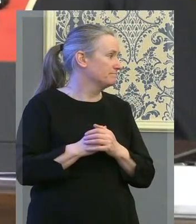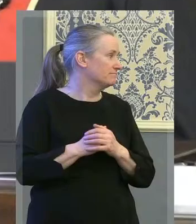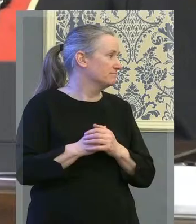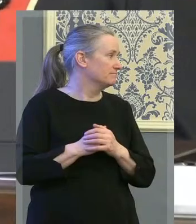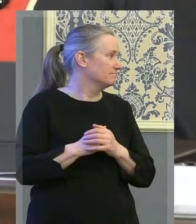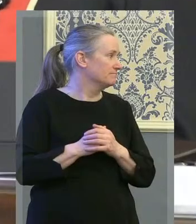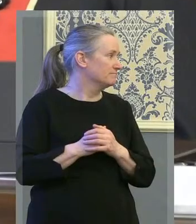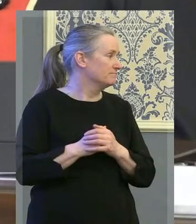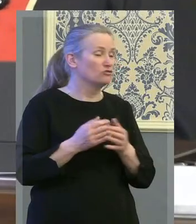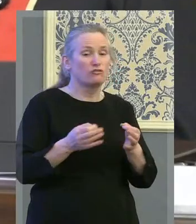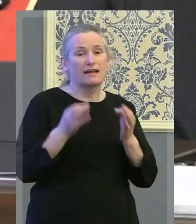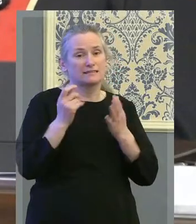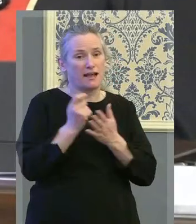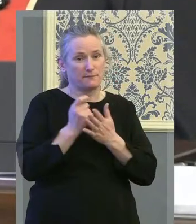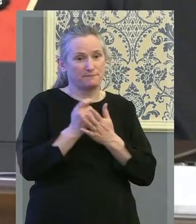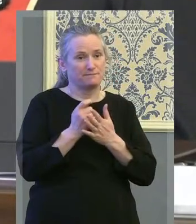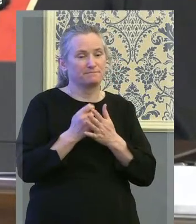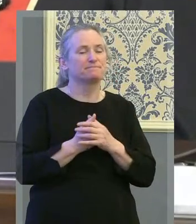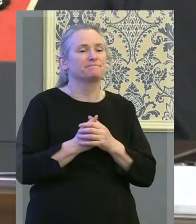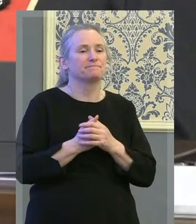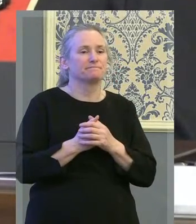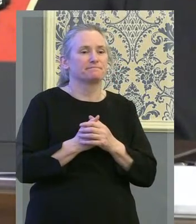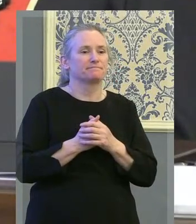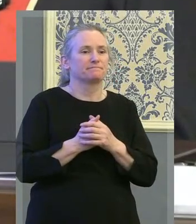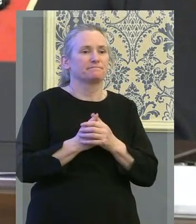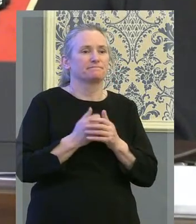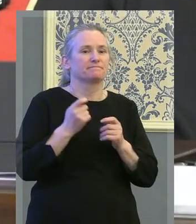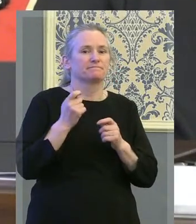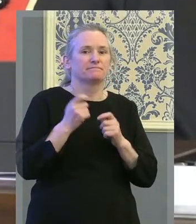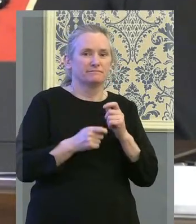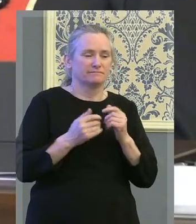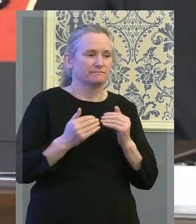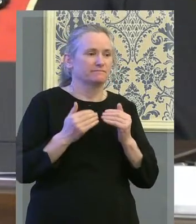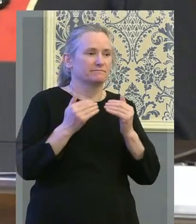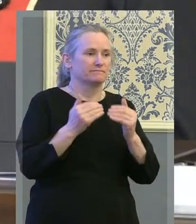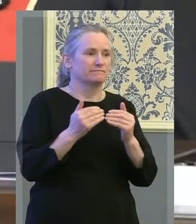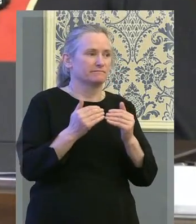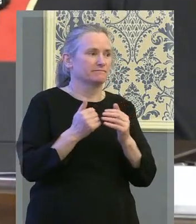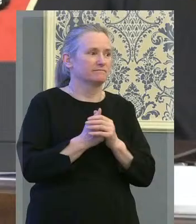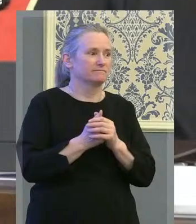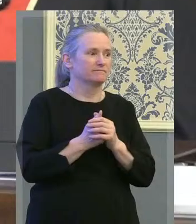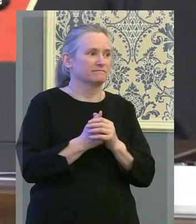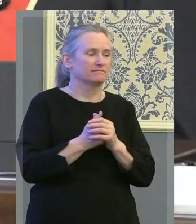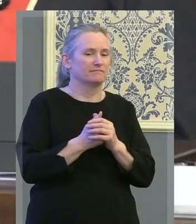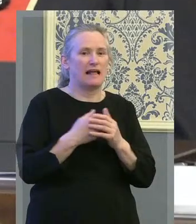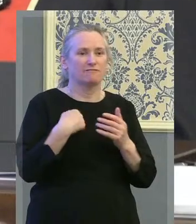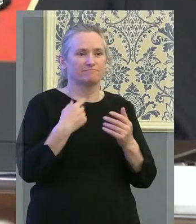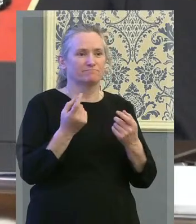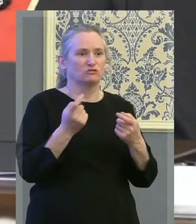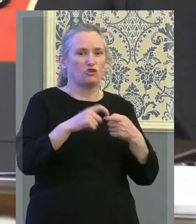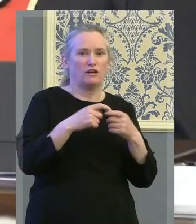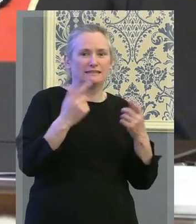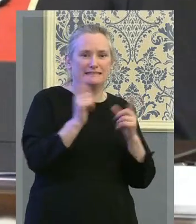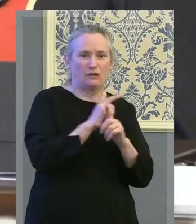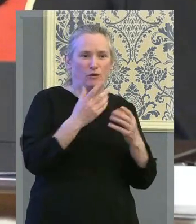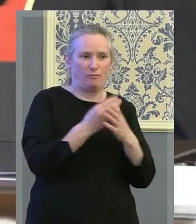time. And my memory of that is the former Mayor Hillary joining me on stage to sing Matrimony.